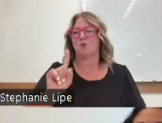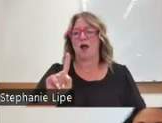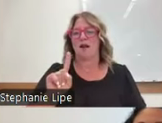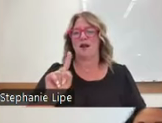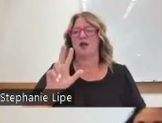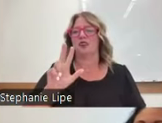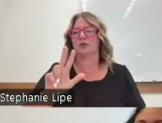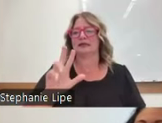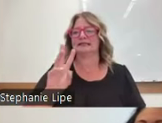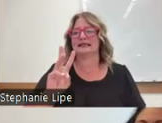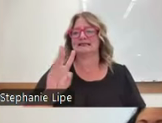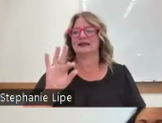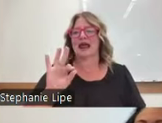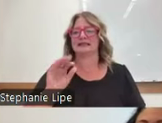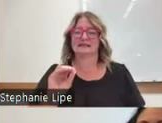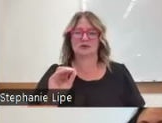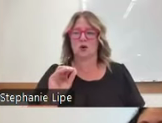is